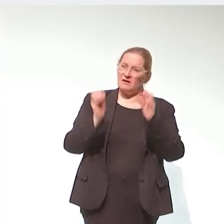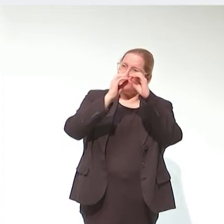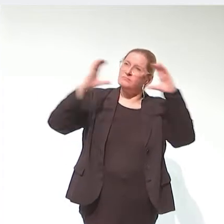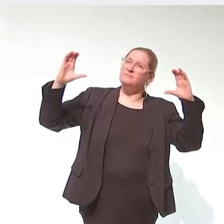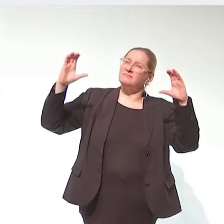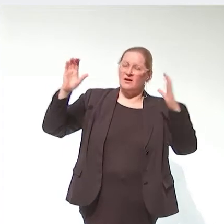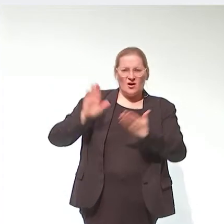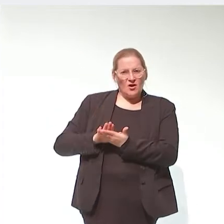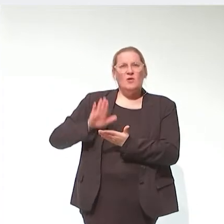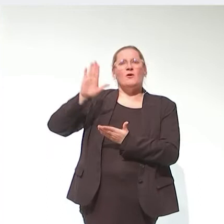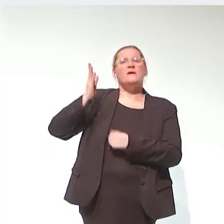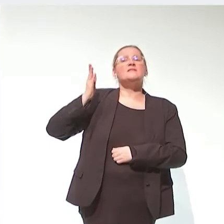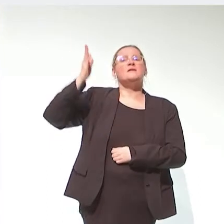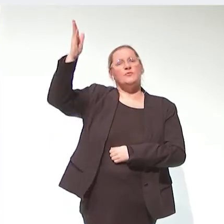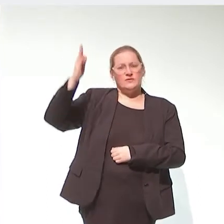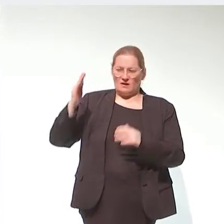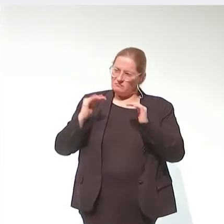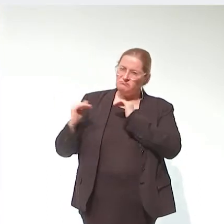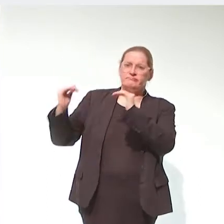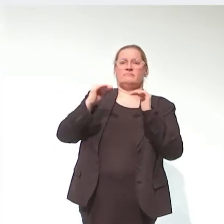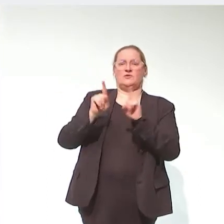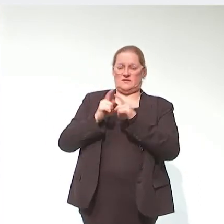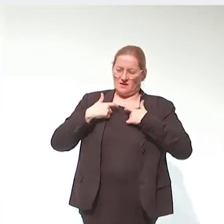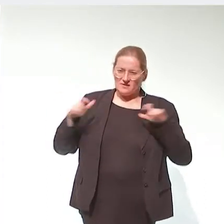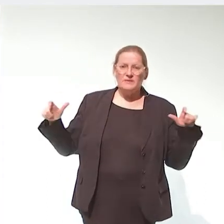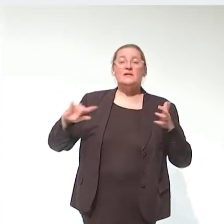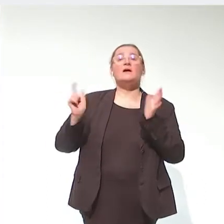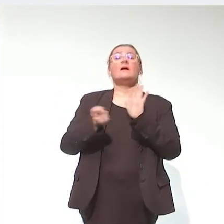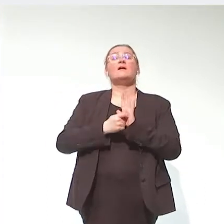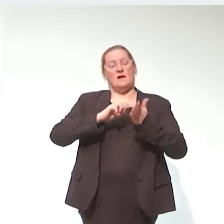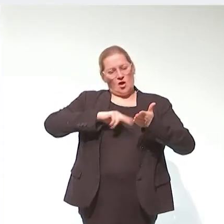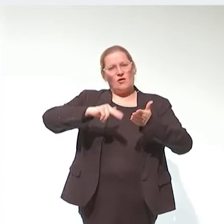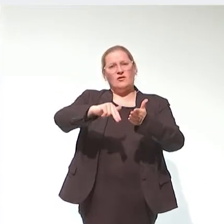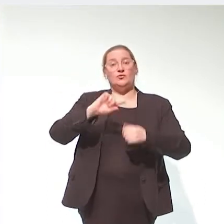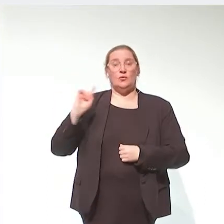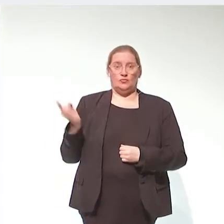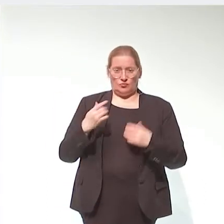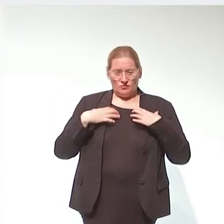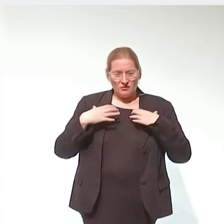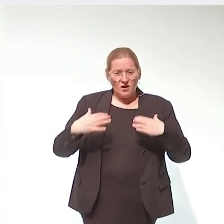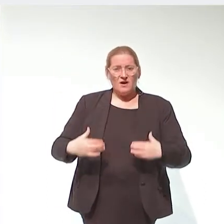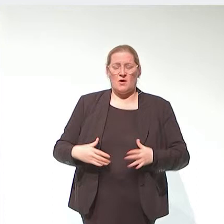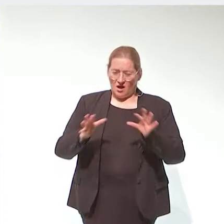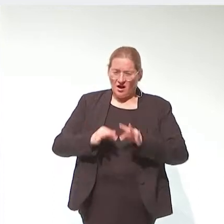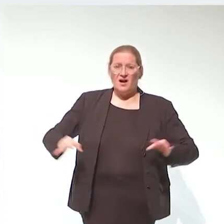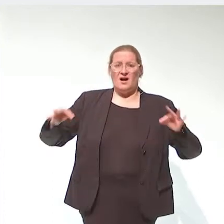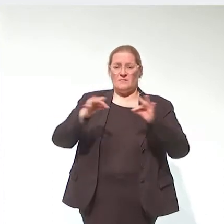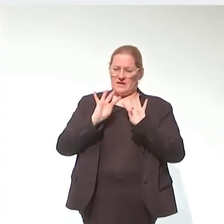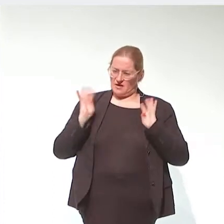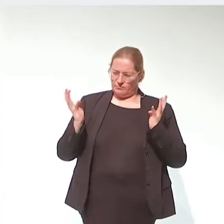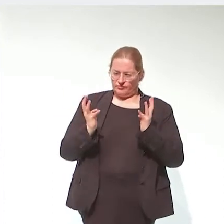made a promise when we ratified the Convention on the Rights of Persons with Disability, and when we promised to work